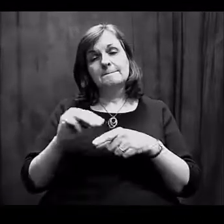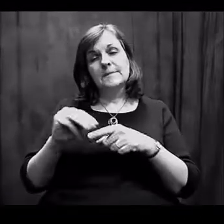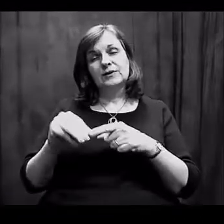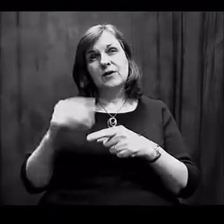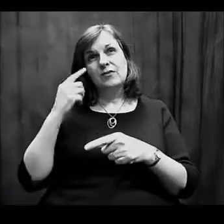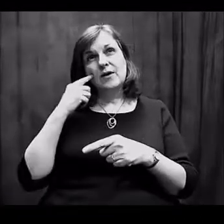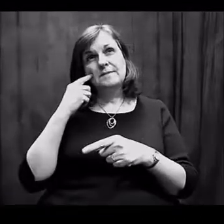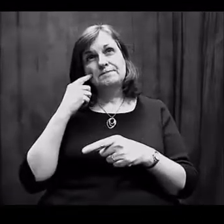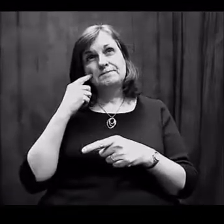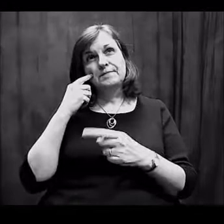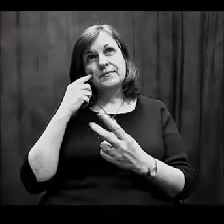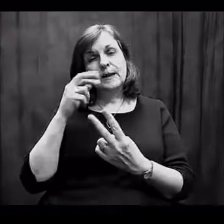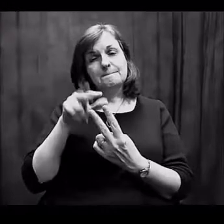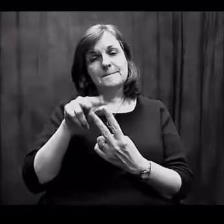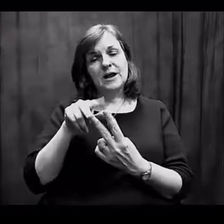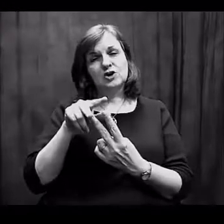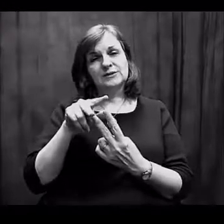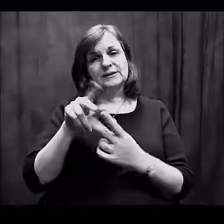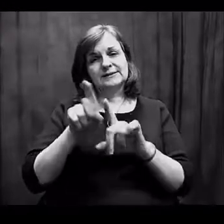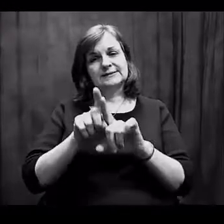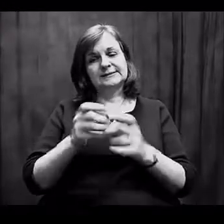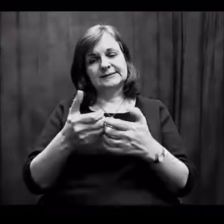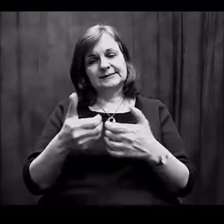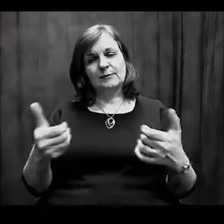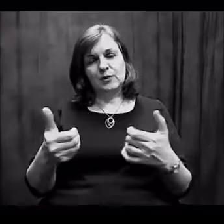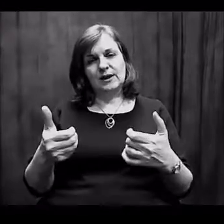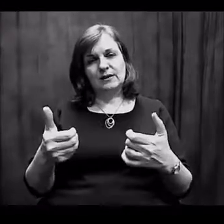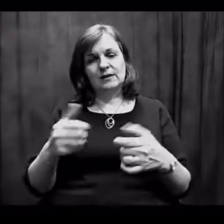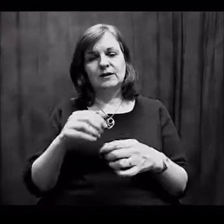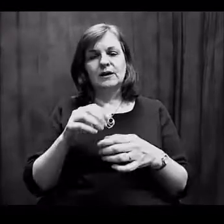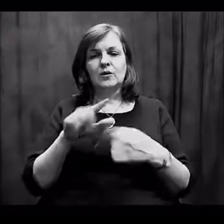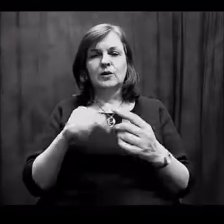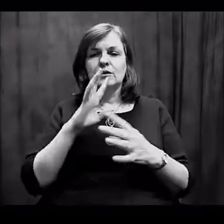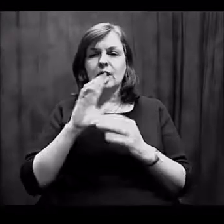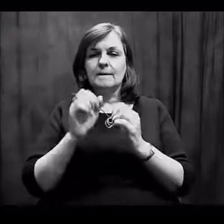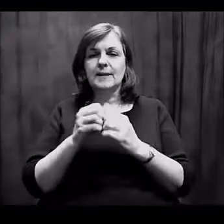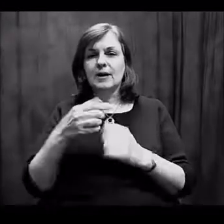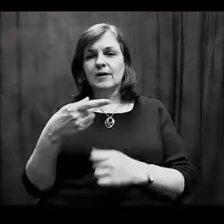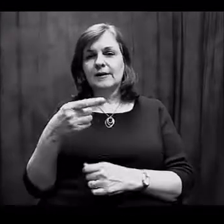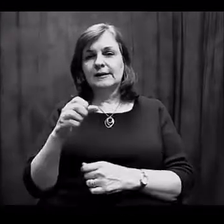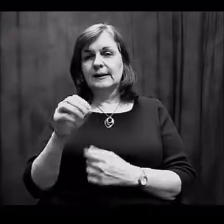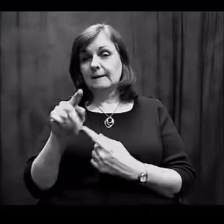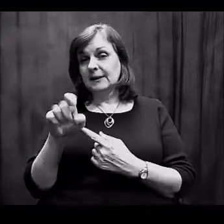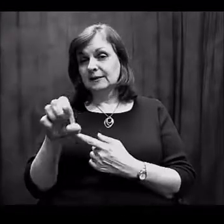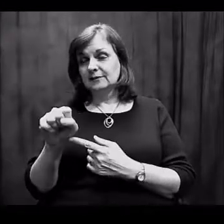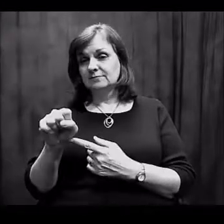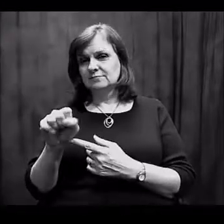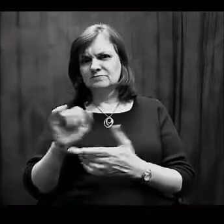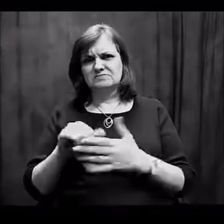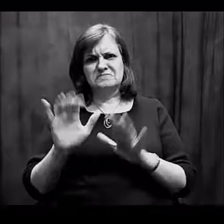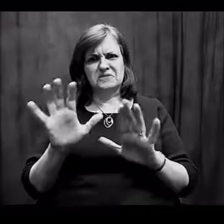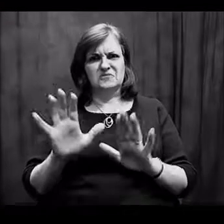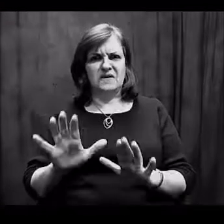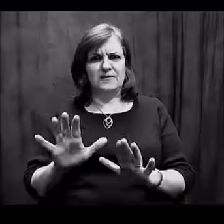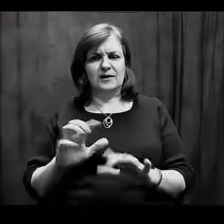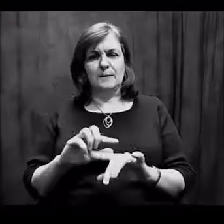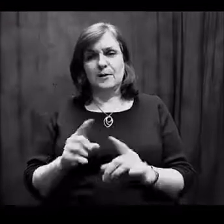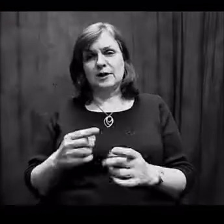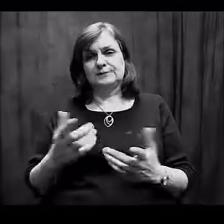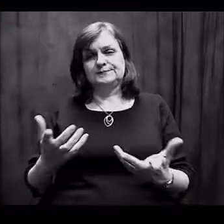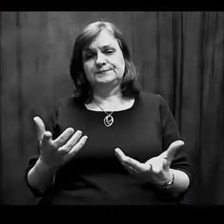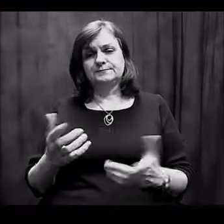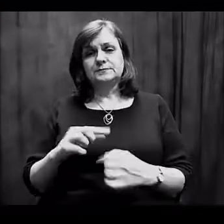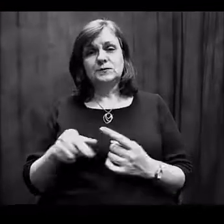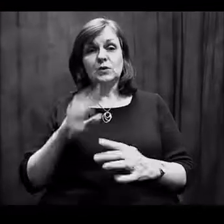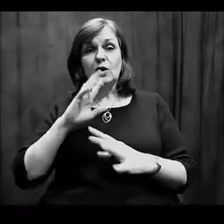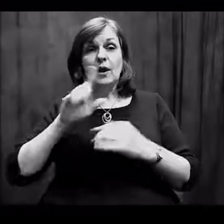he thought a lot about was that pairs separate when we talk about gametes. Well, that's